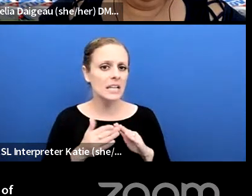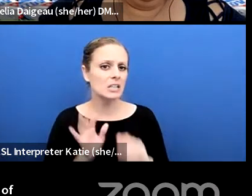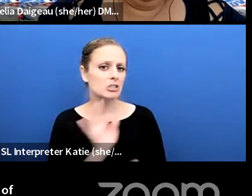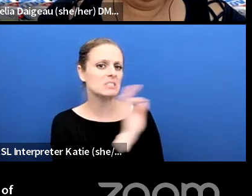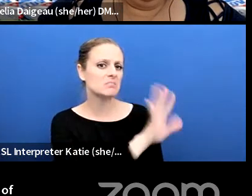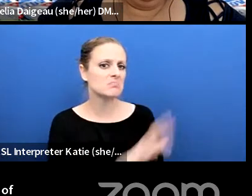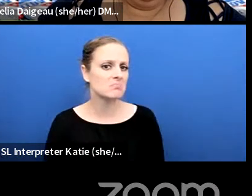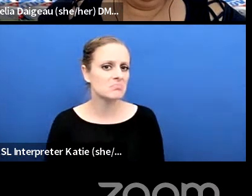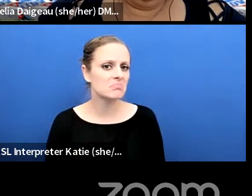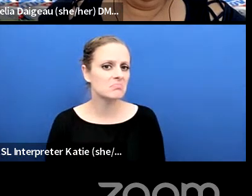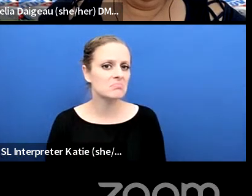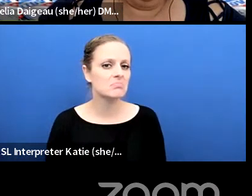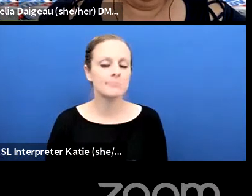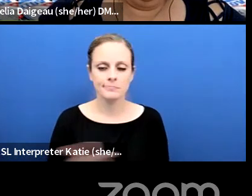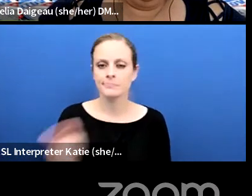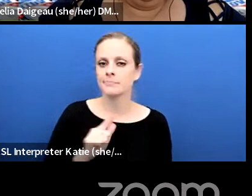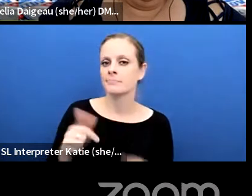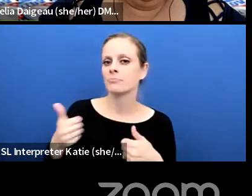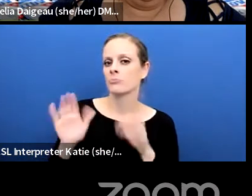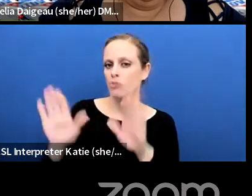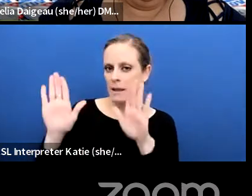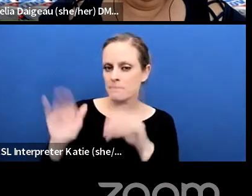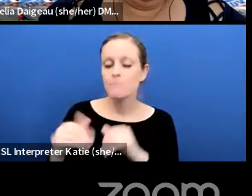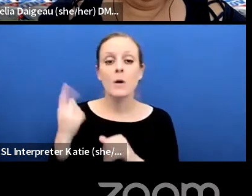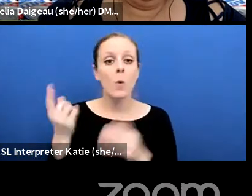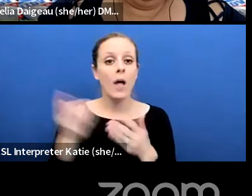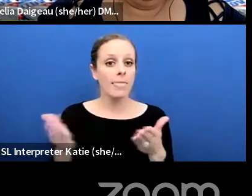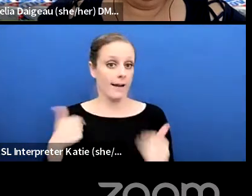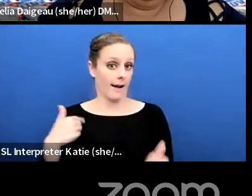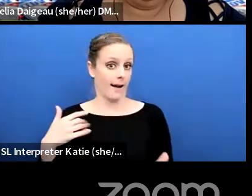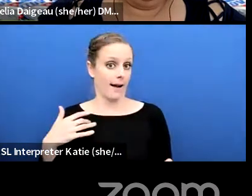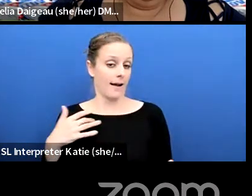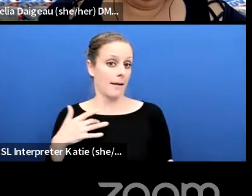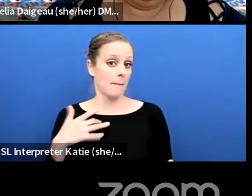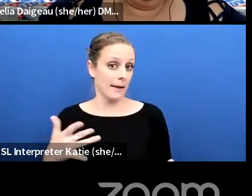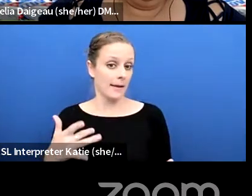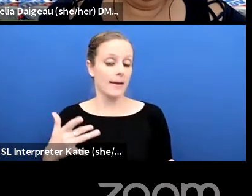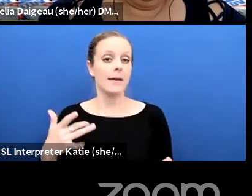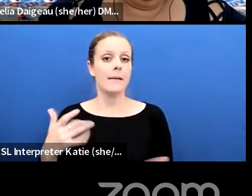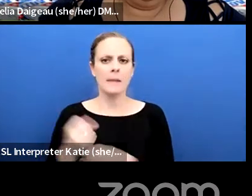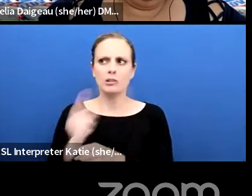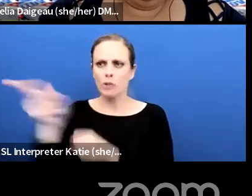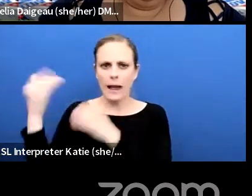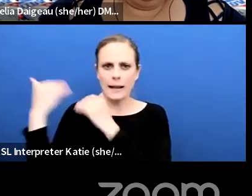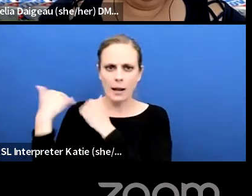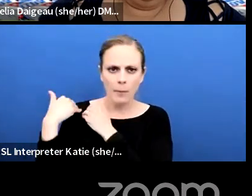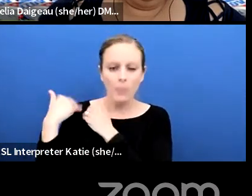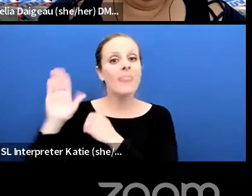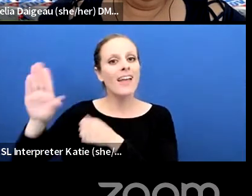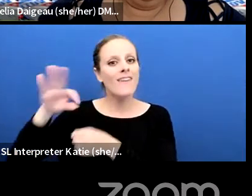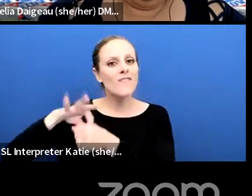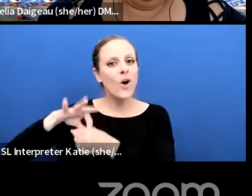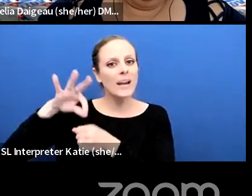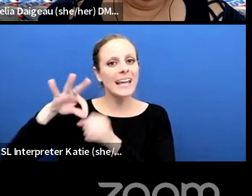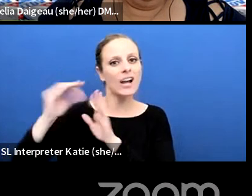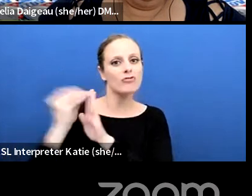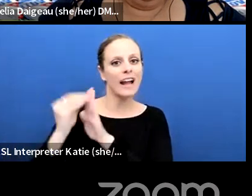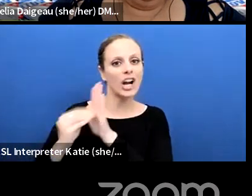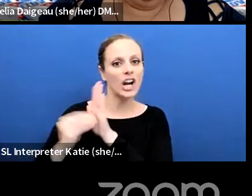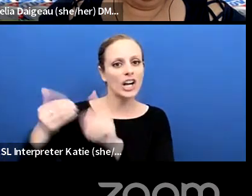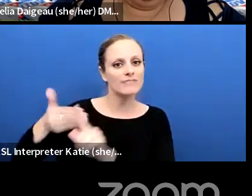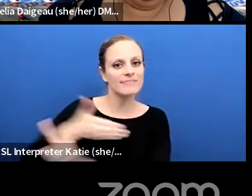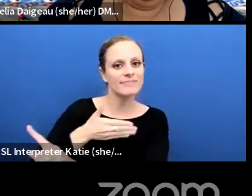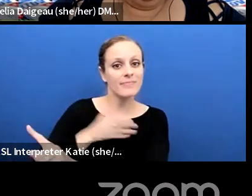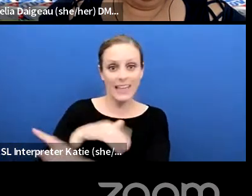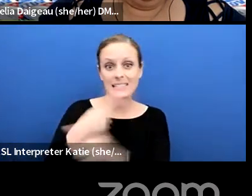Great. One of the things I like to hold our elected officials accountable is their voting record. That's public